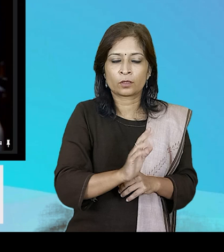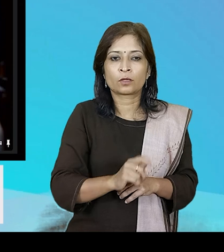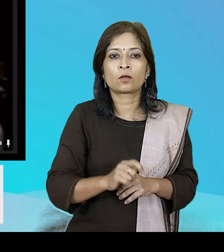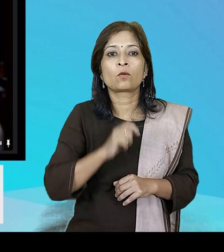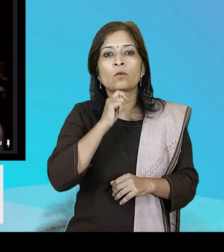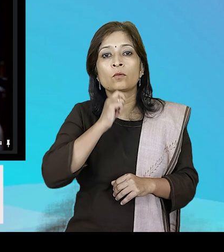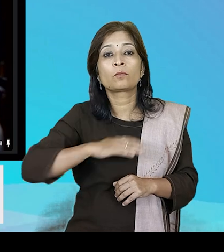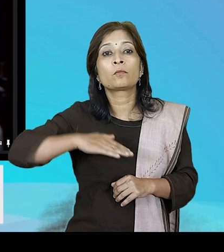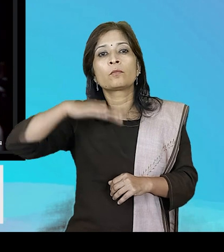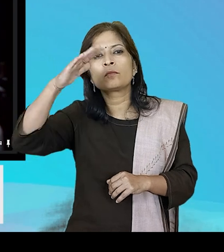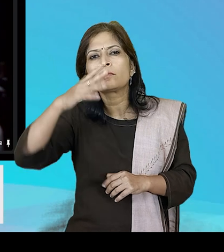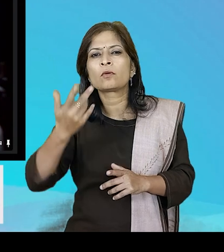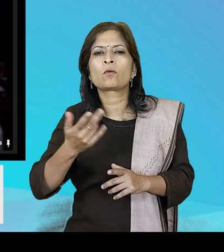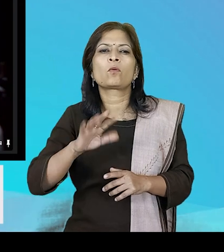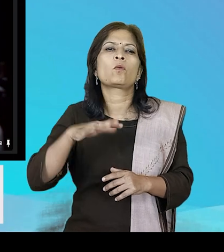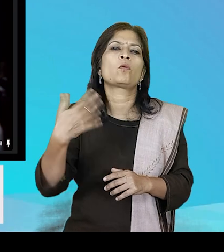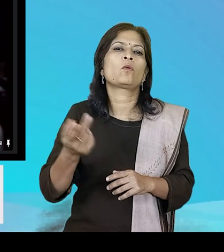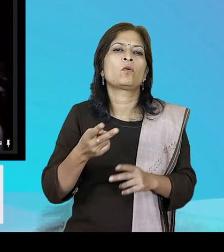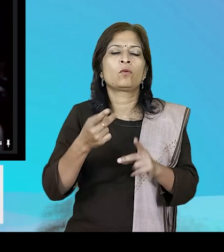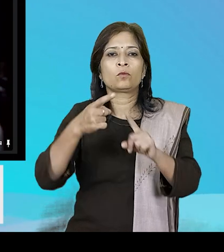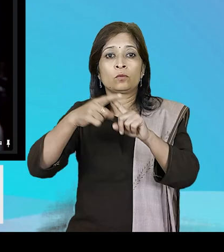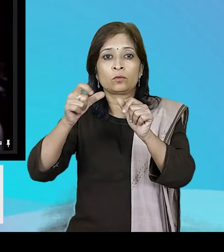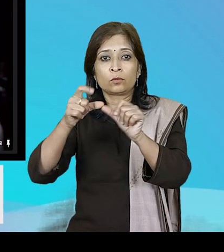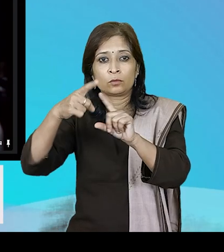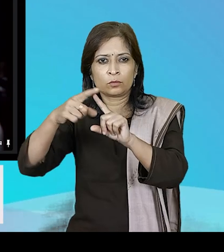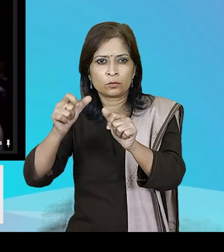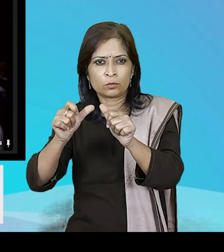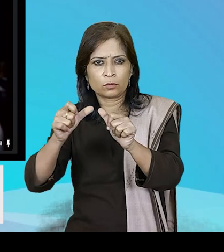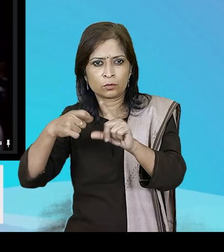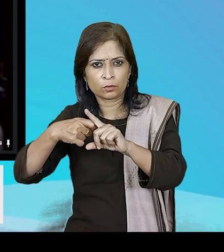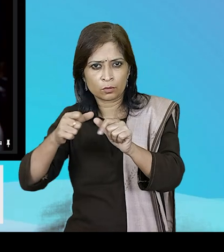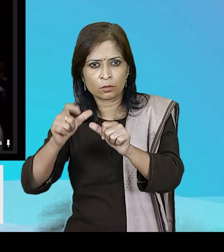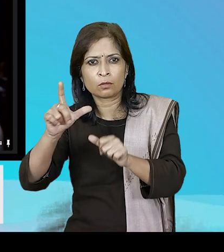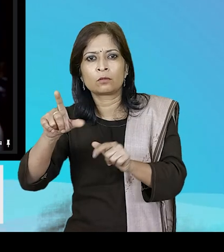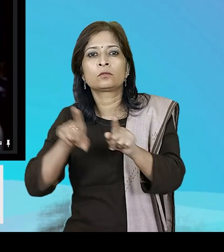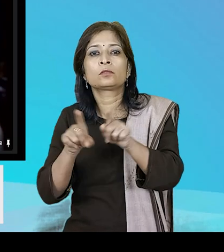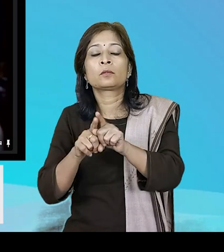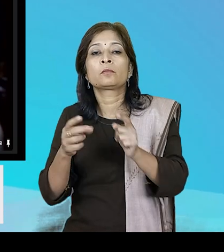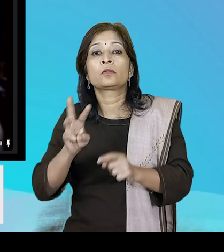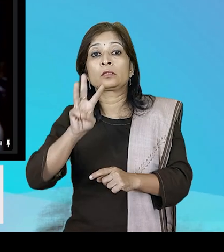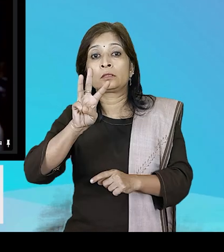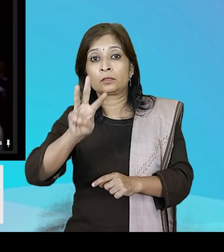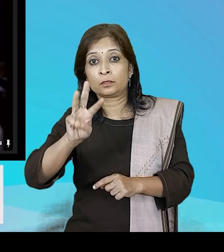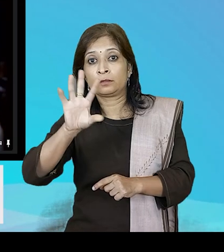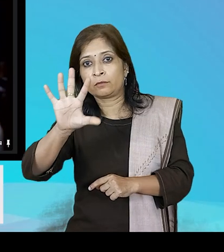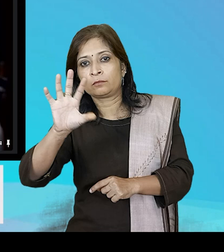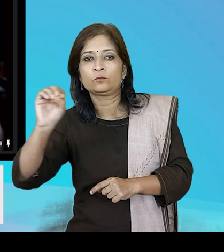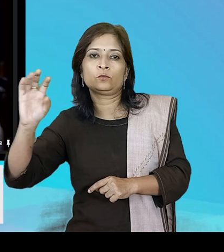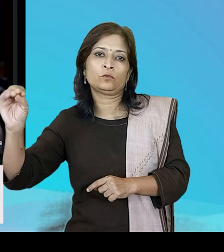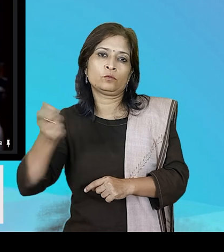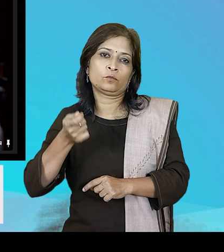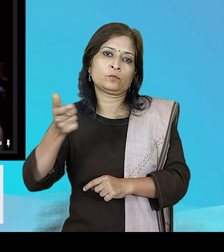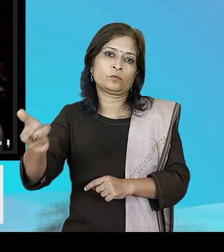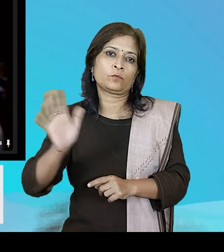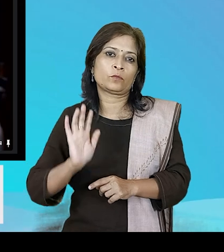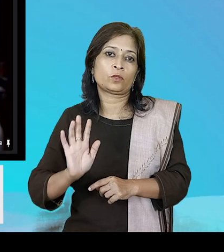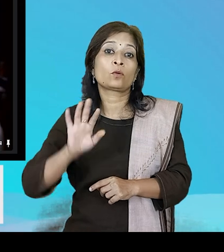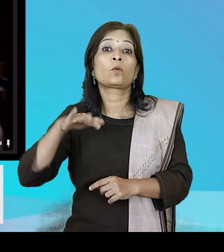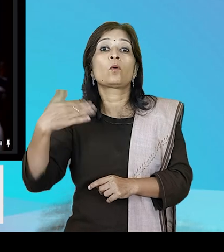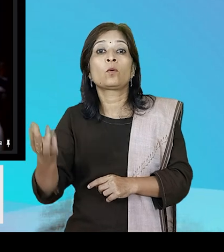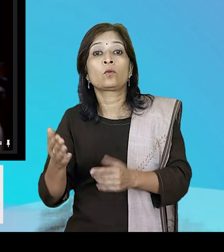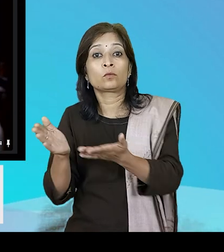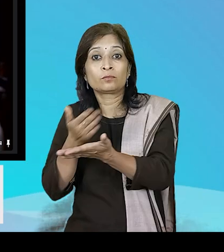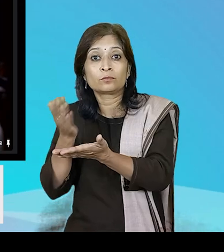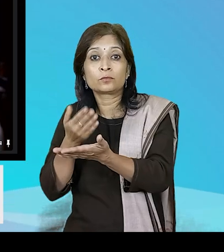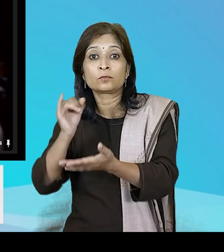that can be charged is rupees 3500, which is in the case of a tatkal passport, or in the case of a reissue of